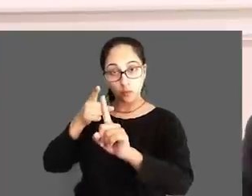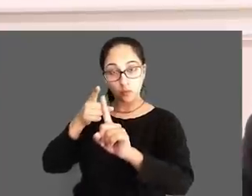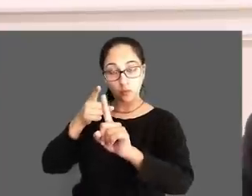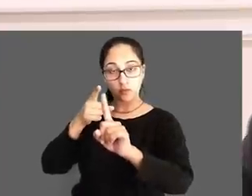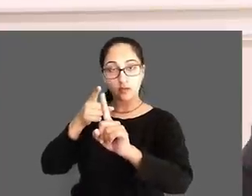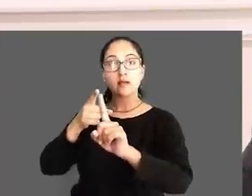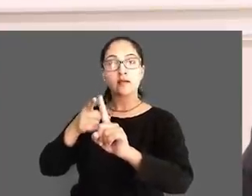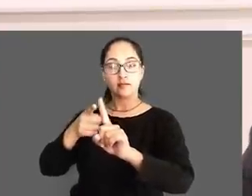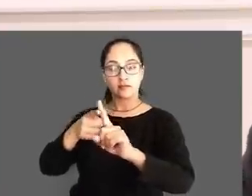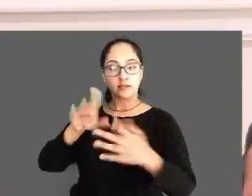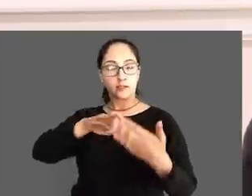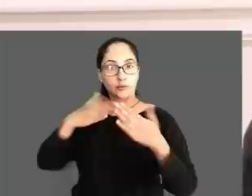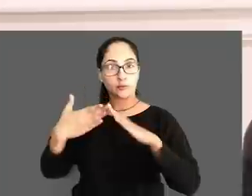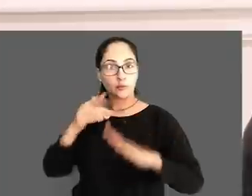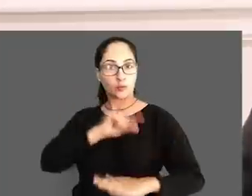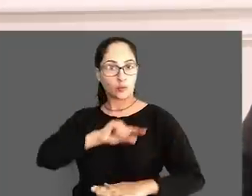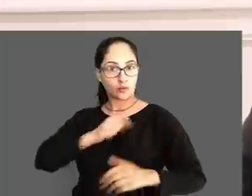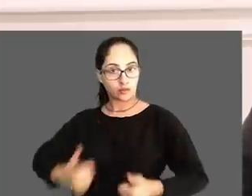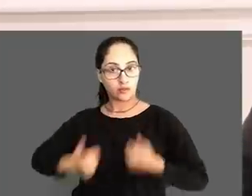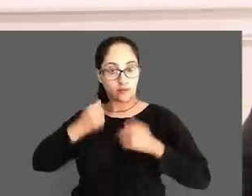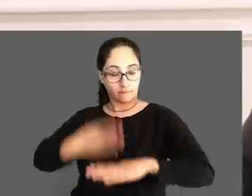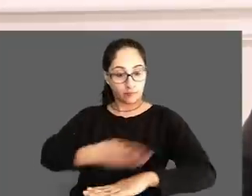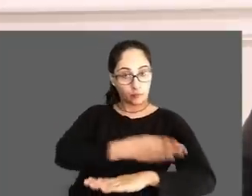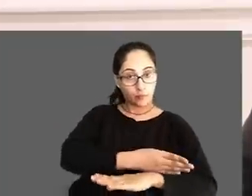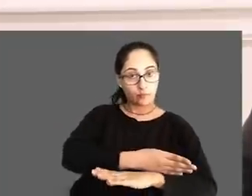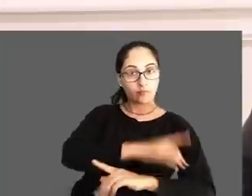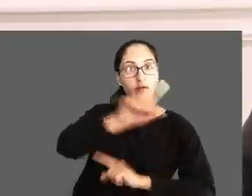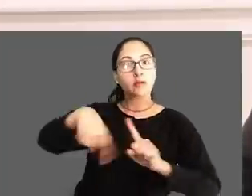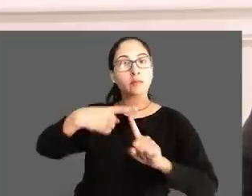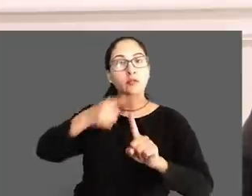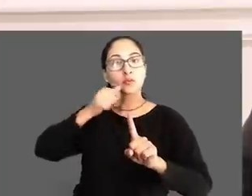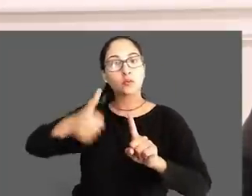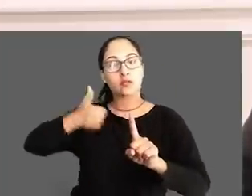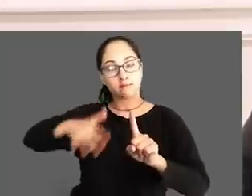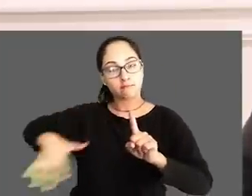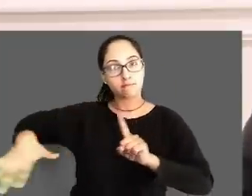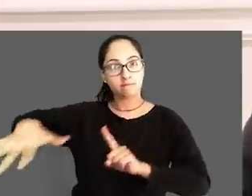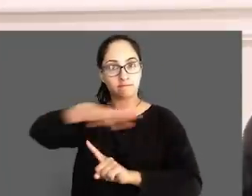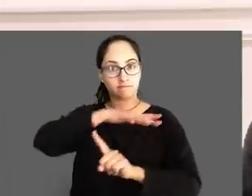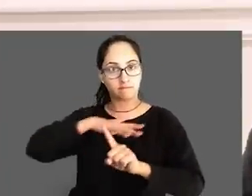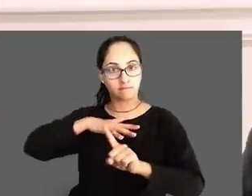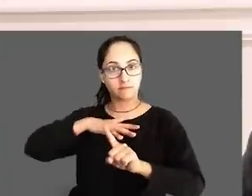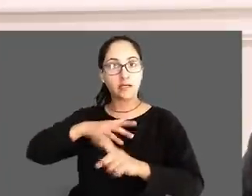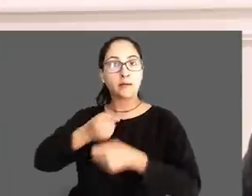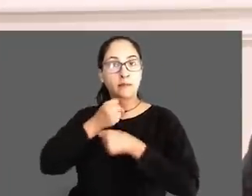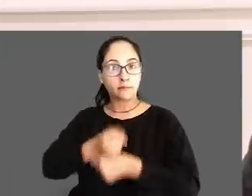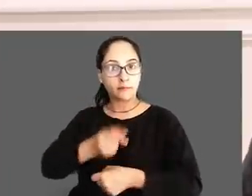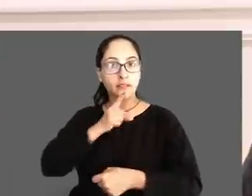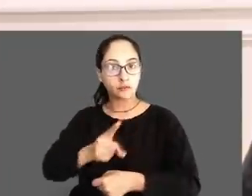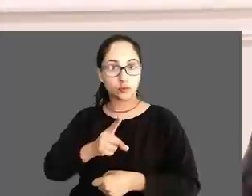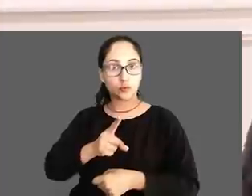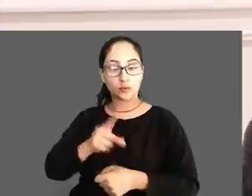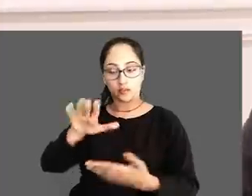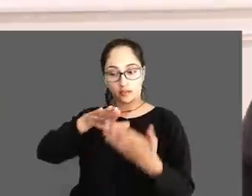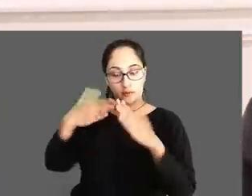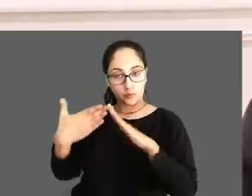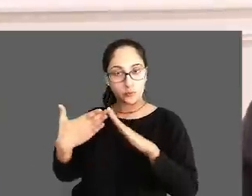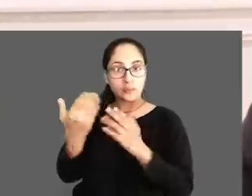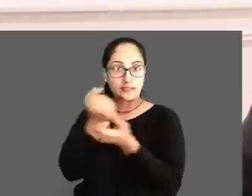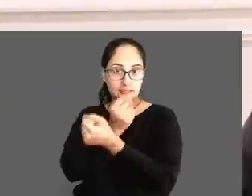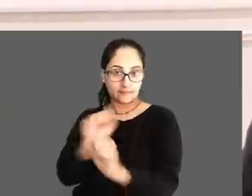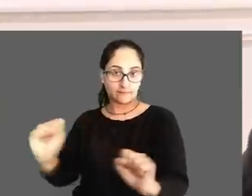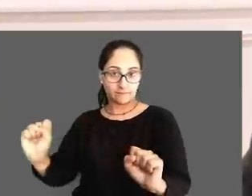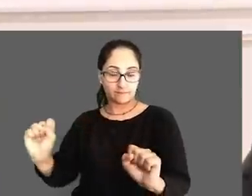them, works towards the security of those communities. And similarly, in regards to his own